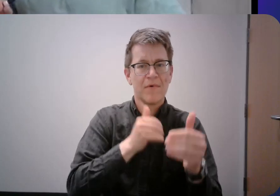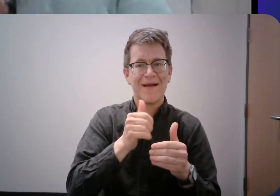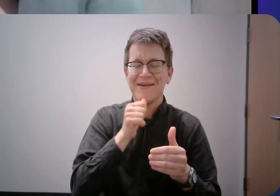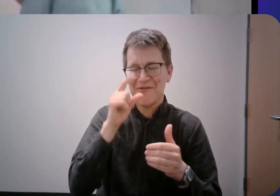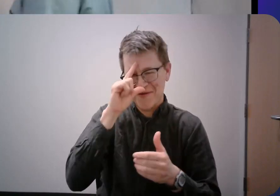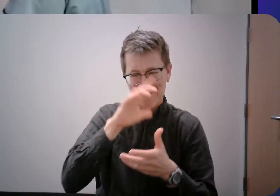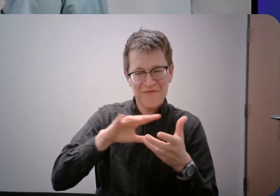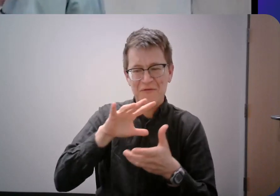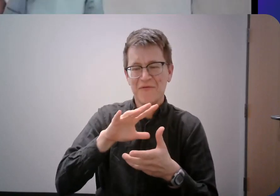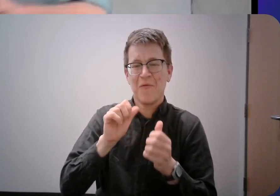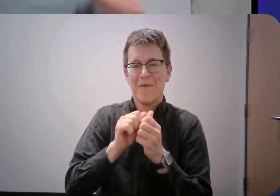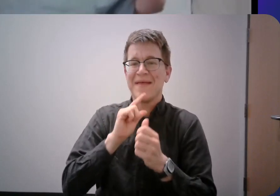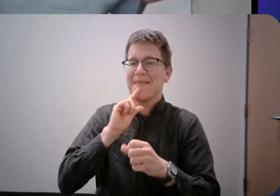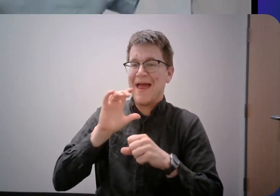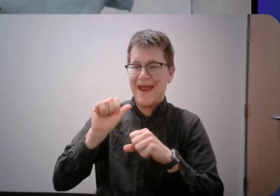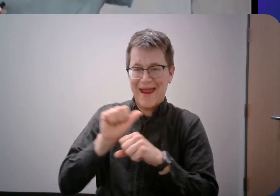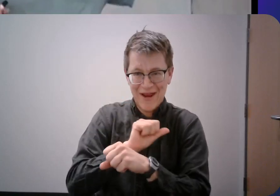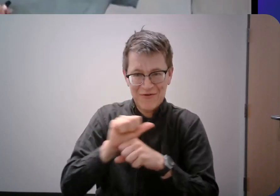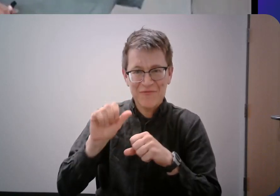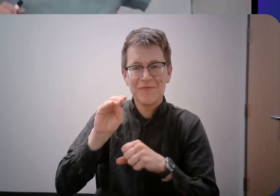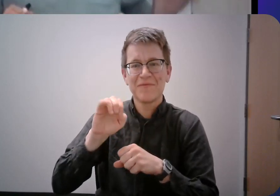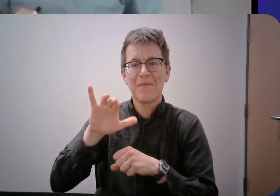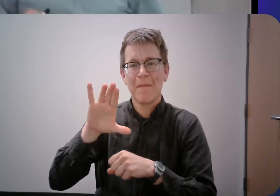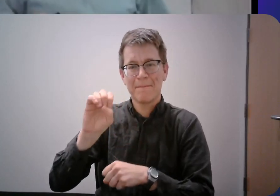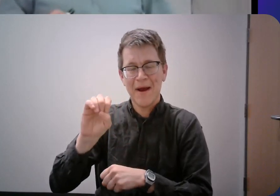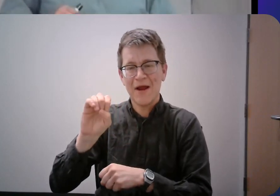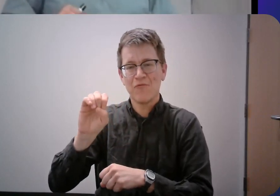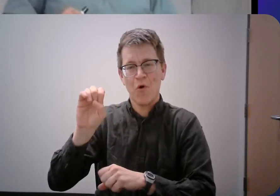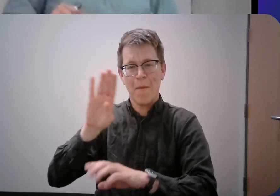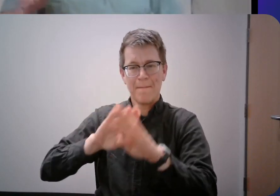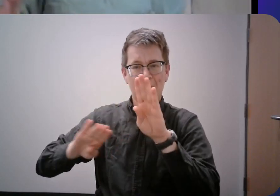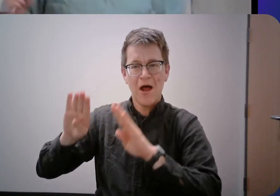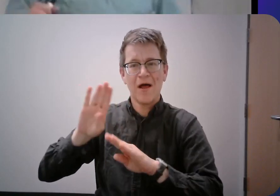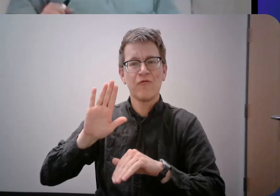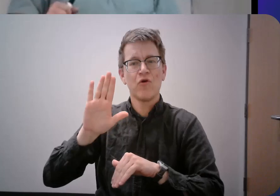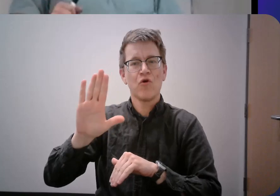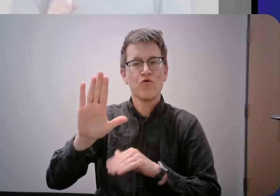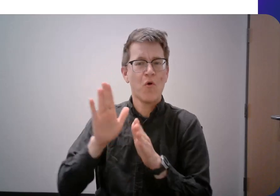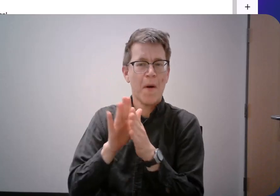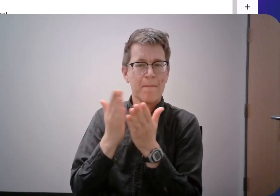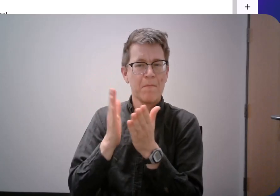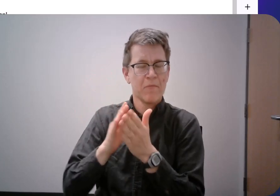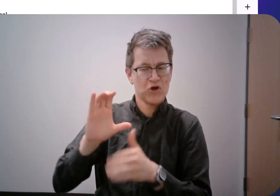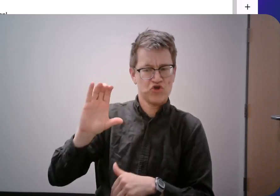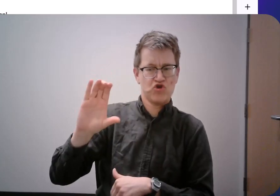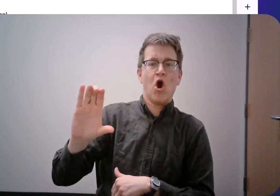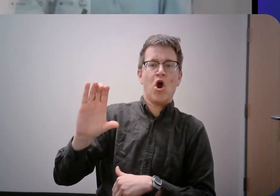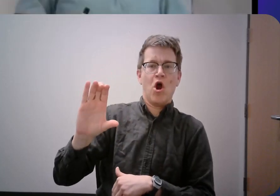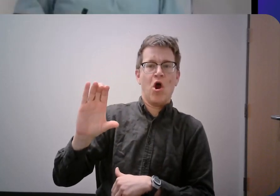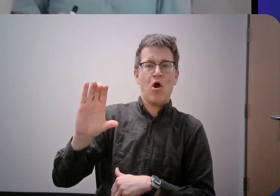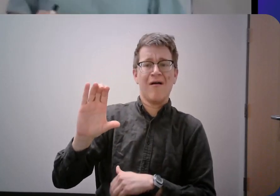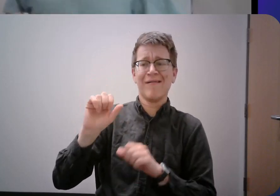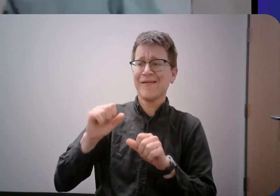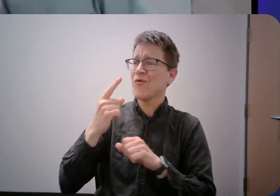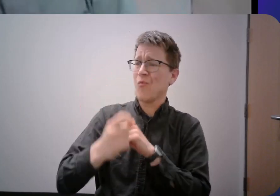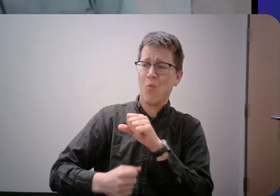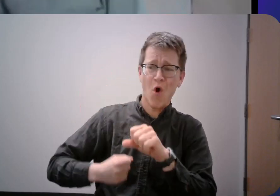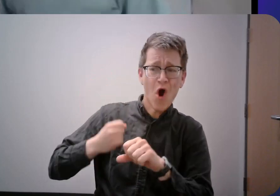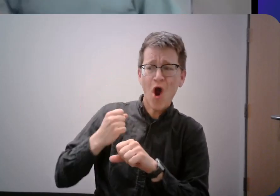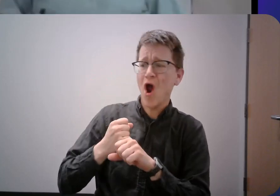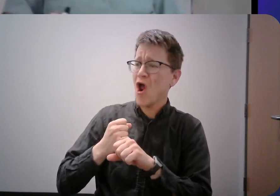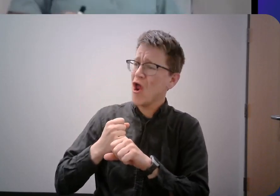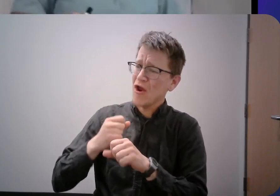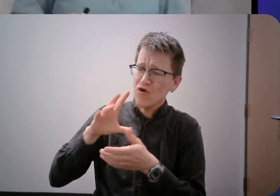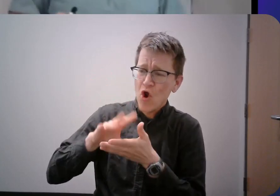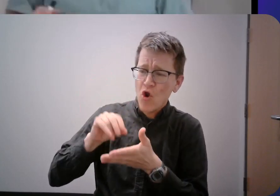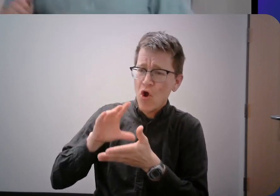Okay, microbiology book is about this thick, and you can have a whole year of this stuff and still not remember anything,